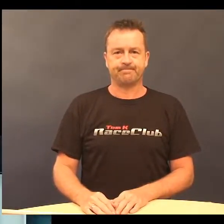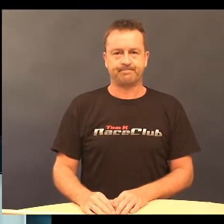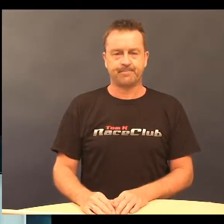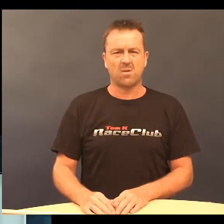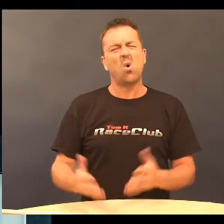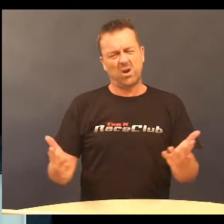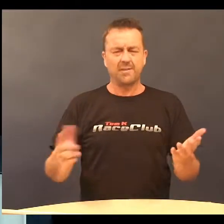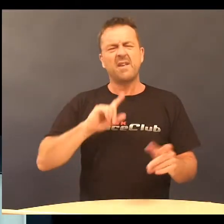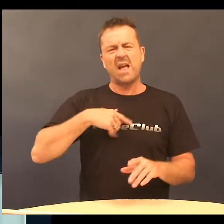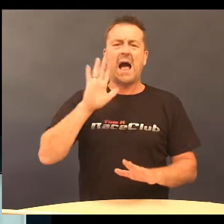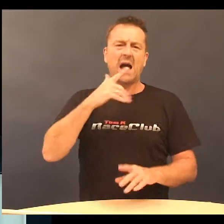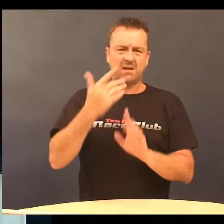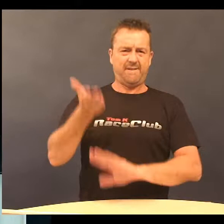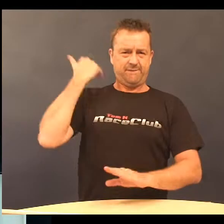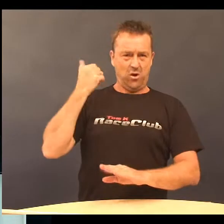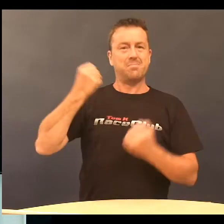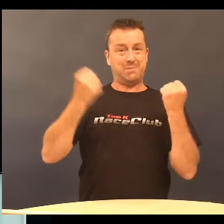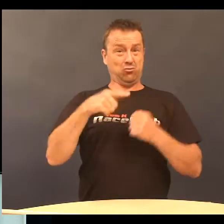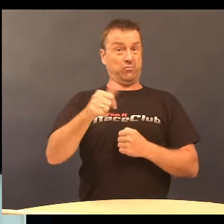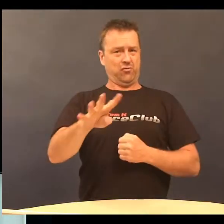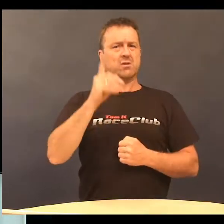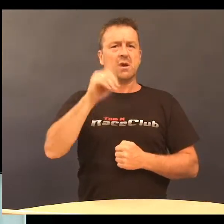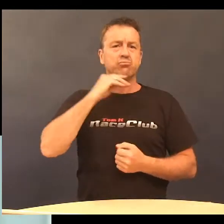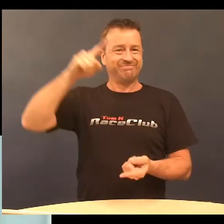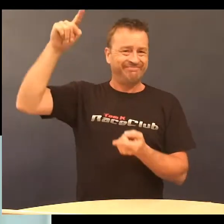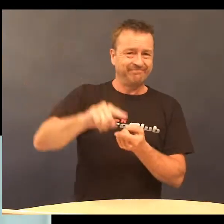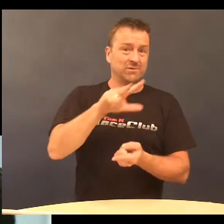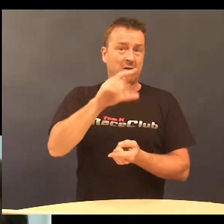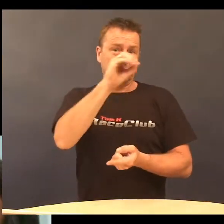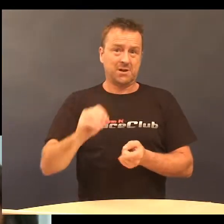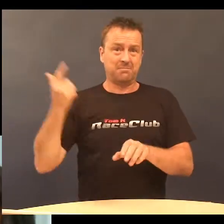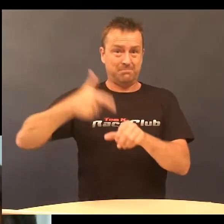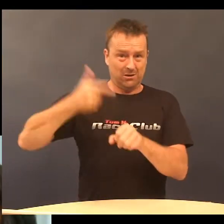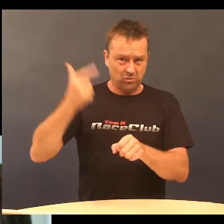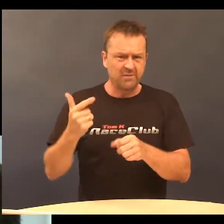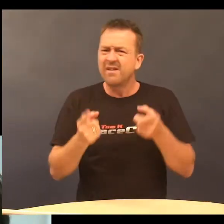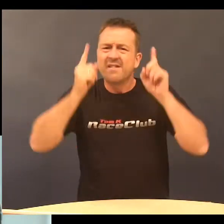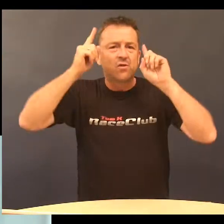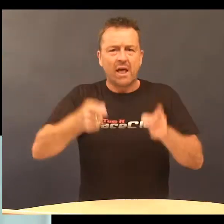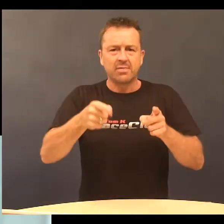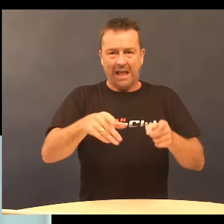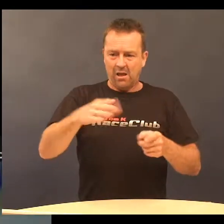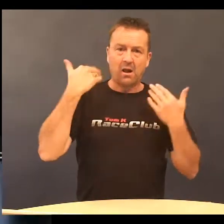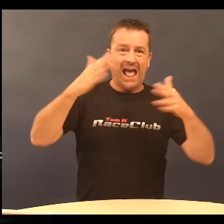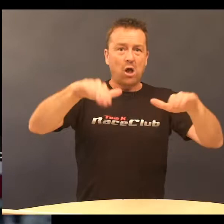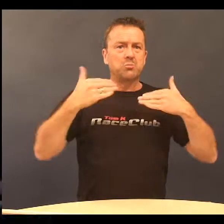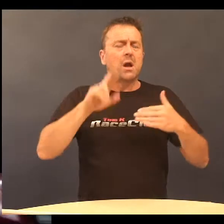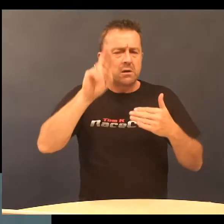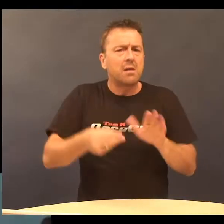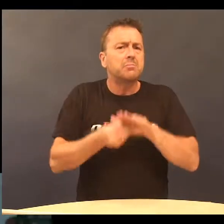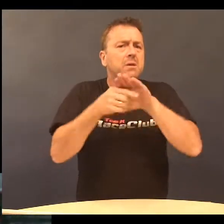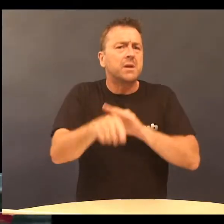Okay, we've already said that in 2014 the cars will use around 30% less fuel. How do the aerodynamics contribute to this? To